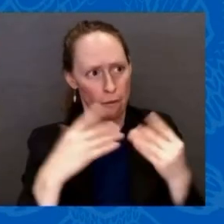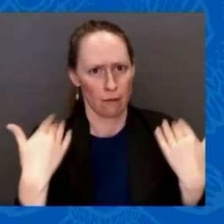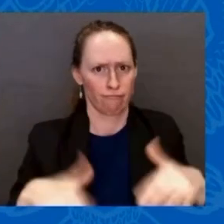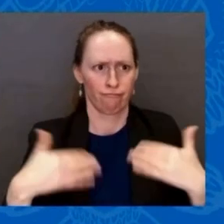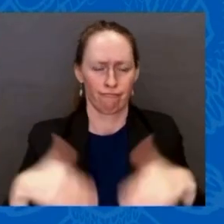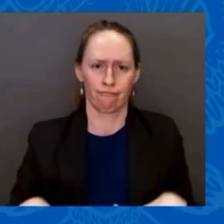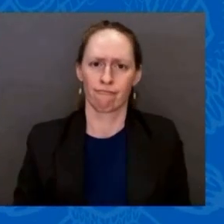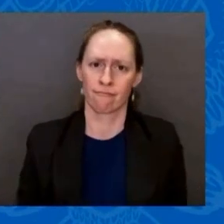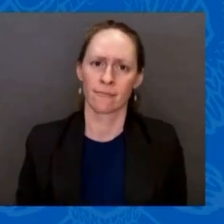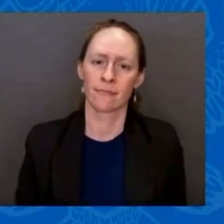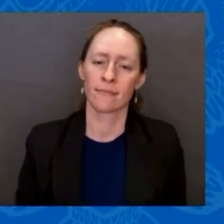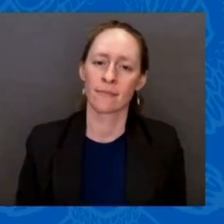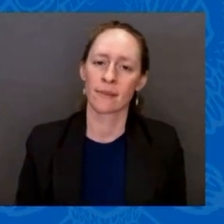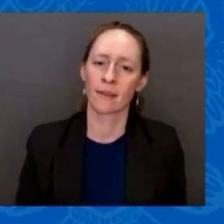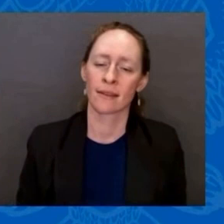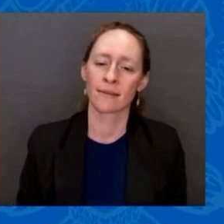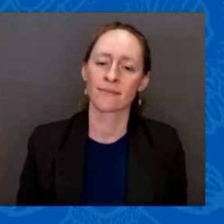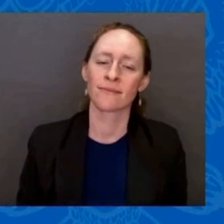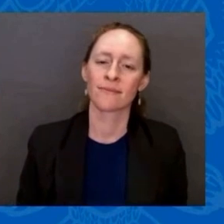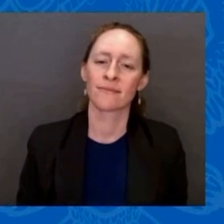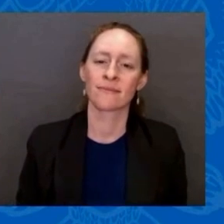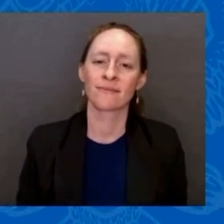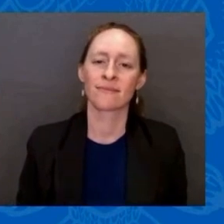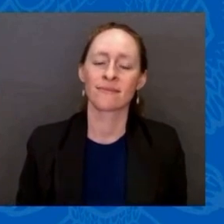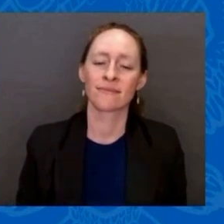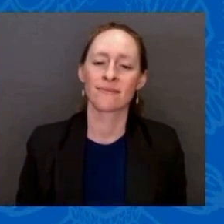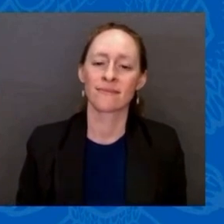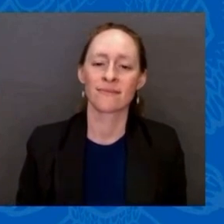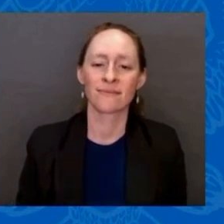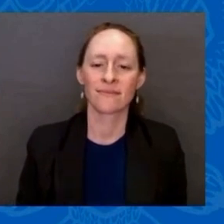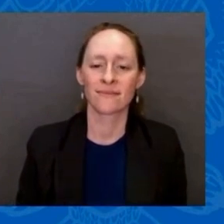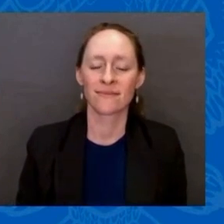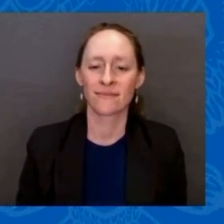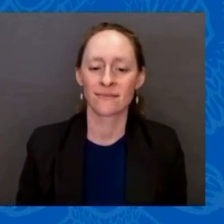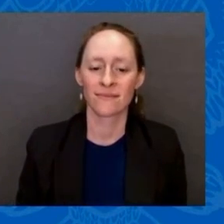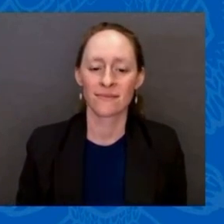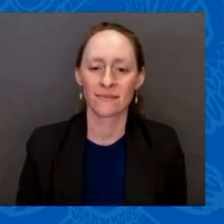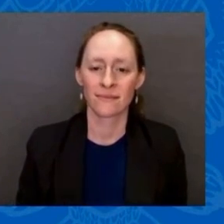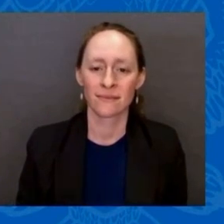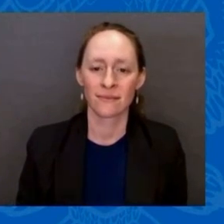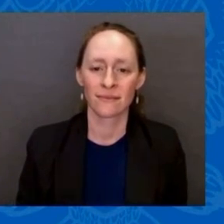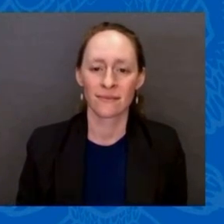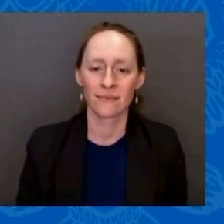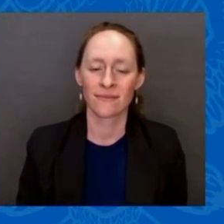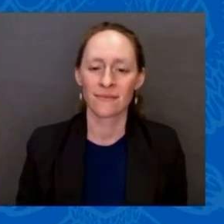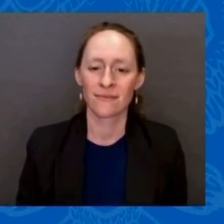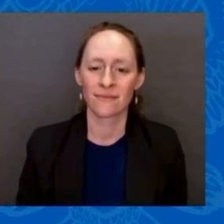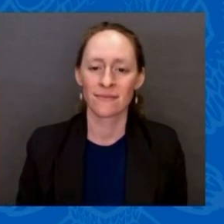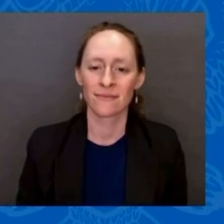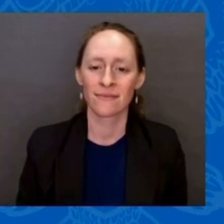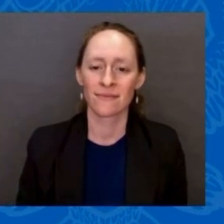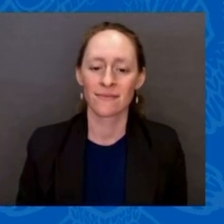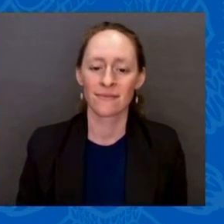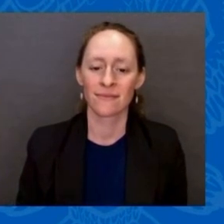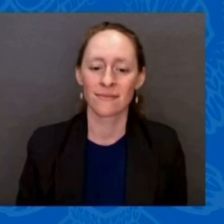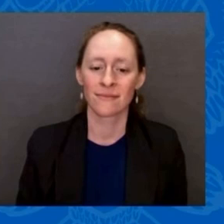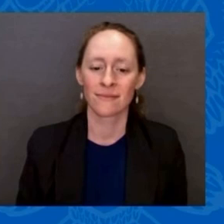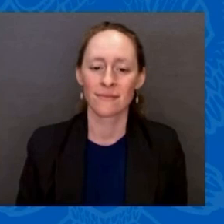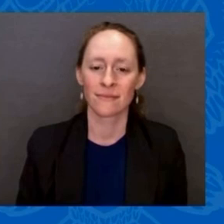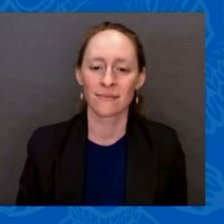Pause for a second. When I was trying to get — name me a time when you thought any Democrat would get the